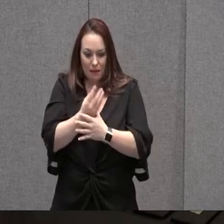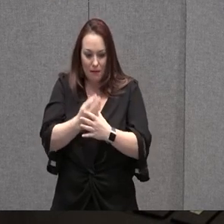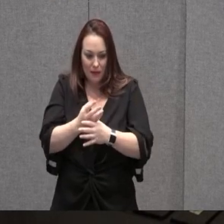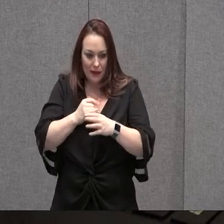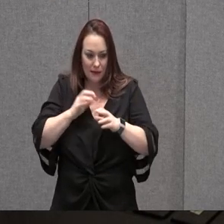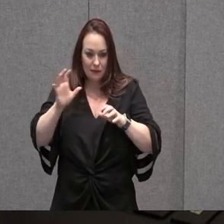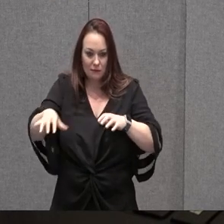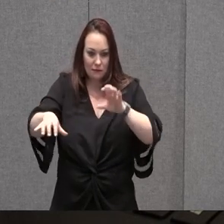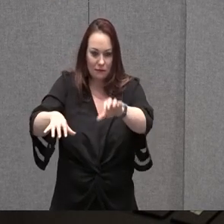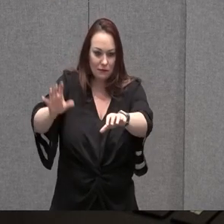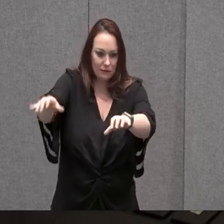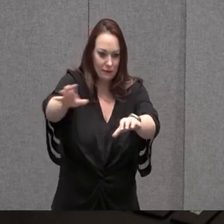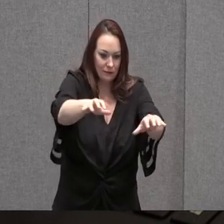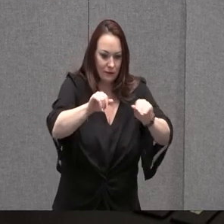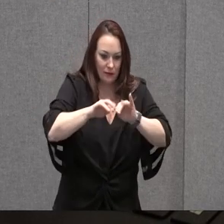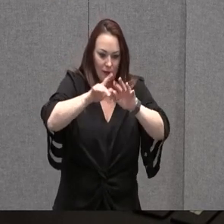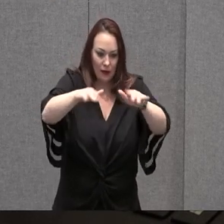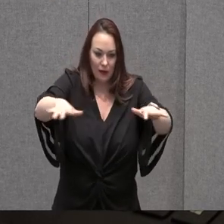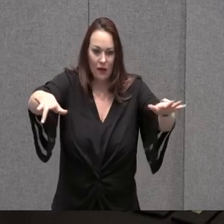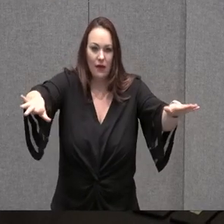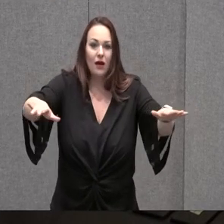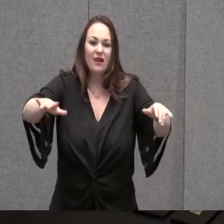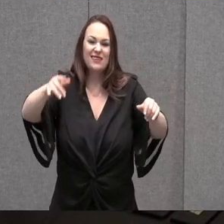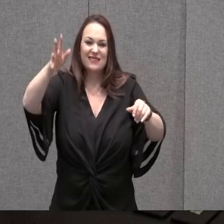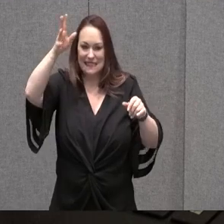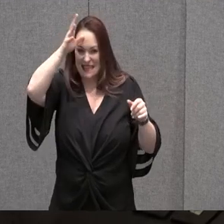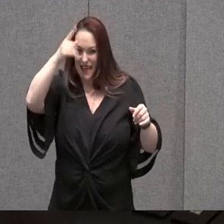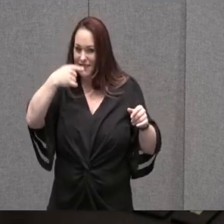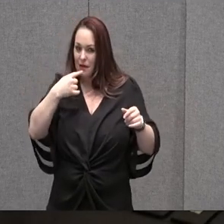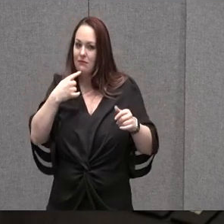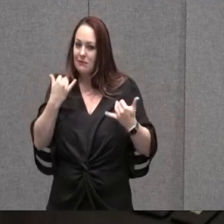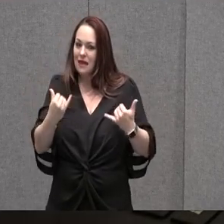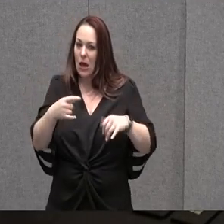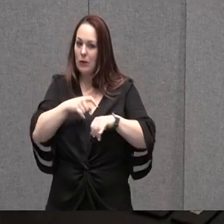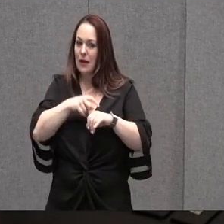said it was time to graduate to outdoor gardening.